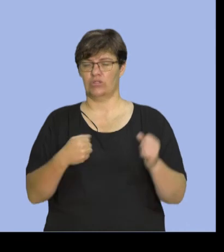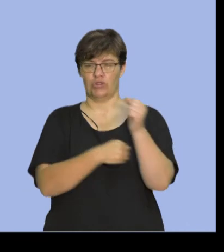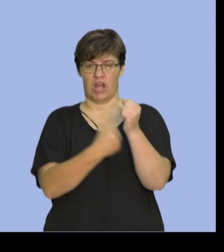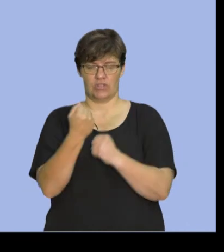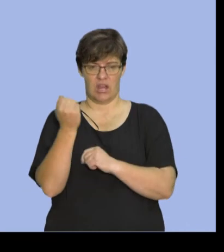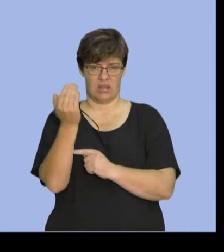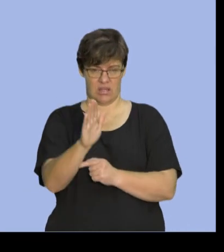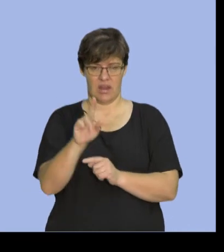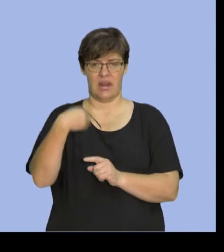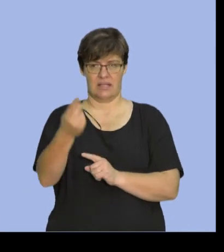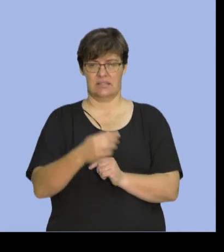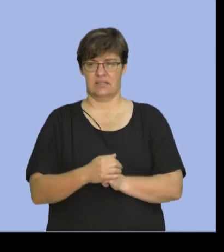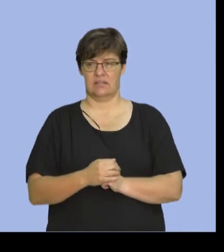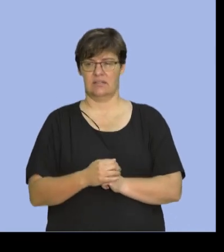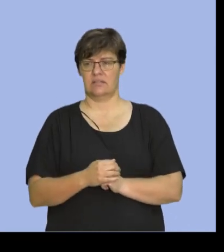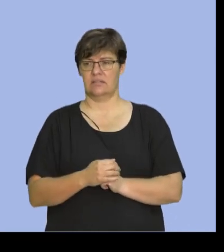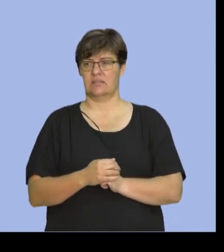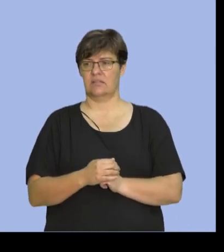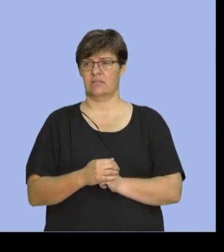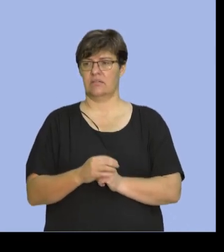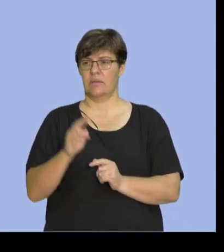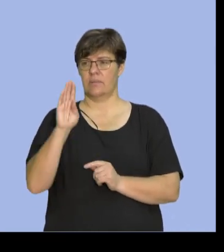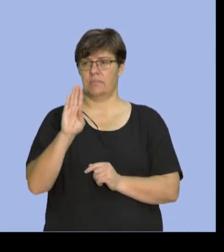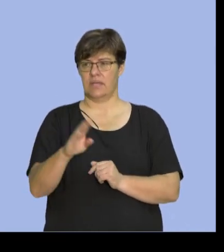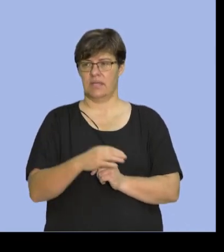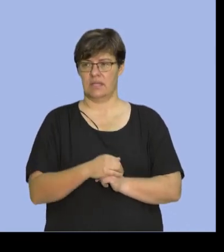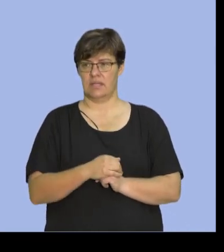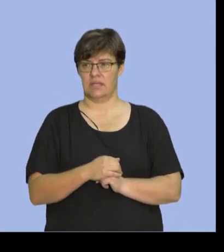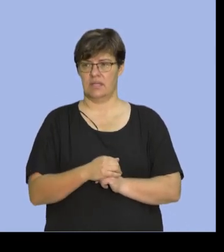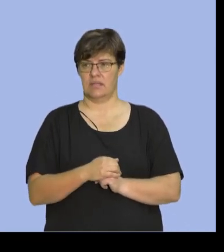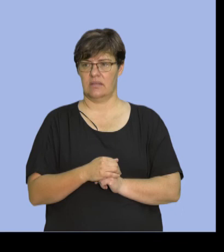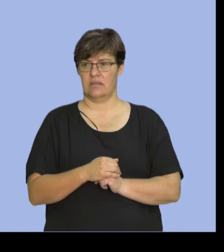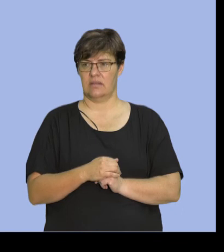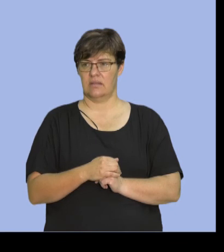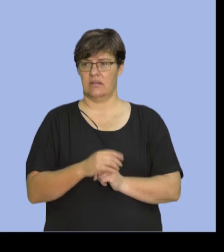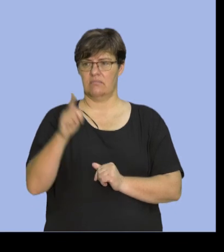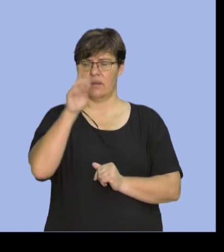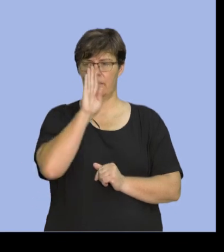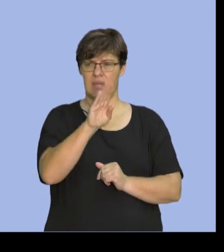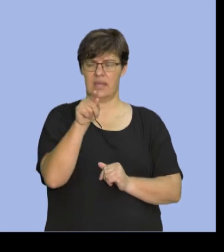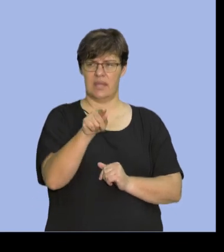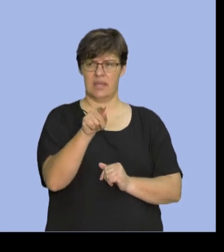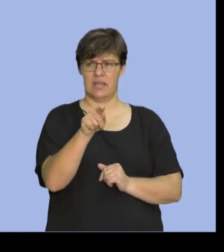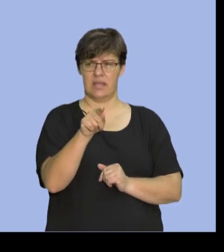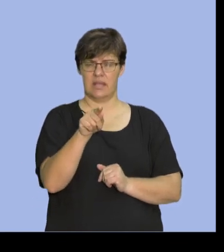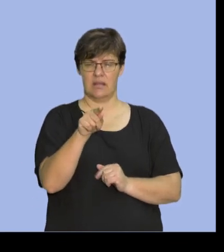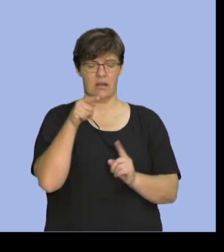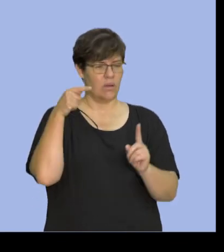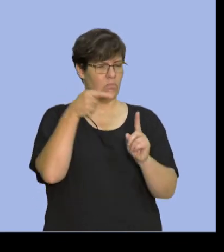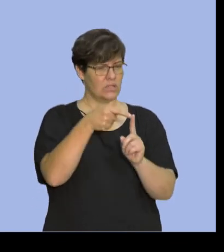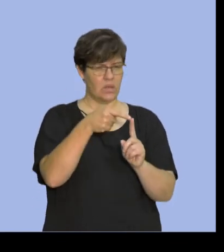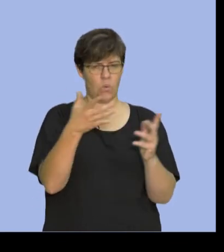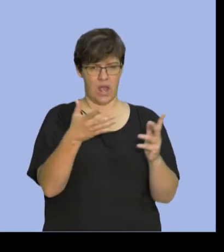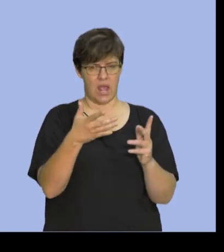the next slide and try and label them. So we've got to go to B. So B, if we look at B, B is pointing specifically